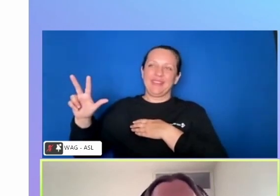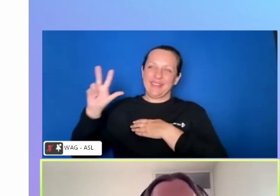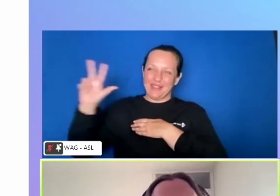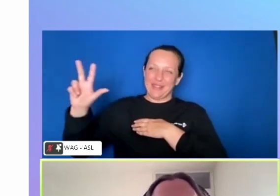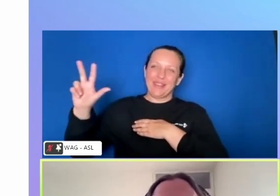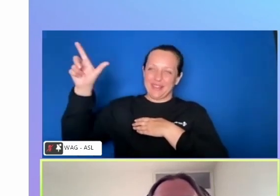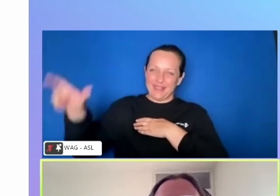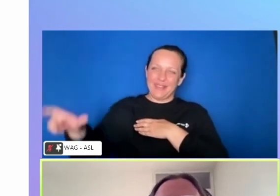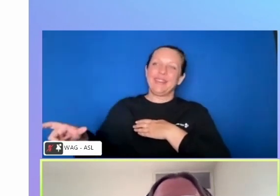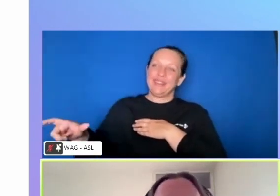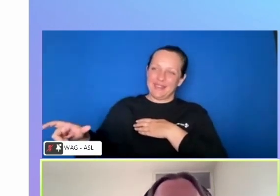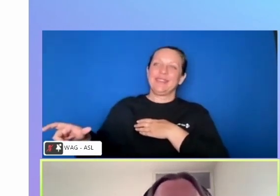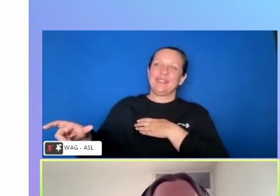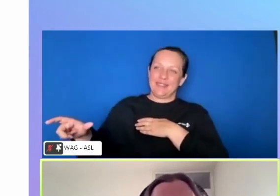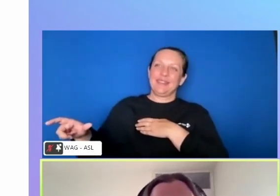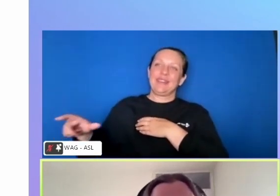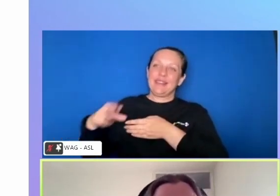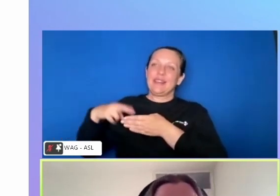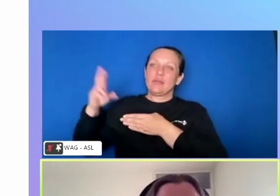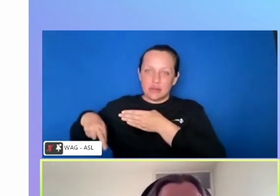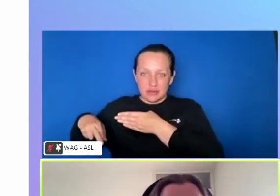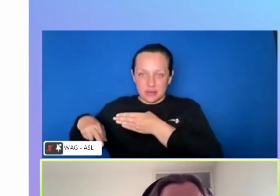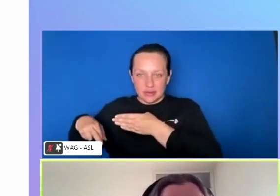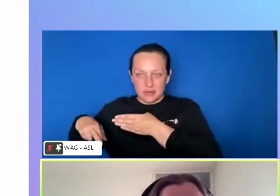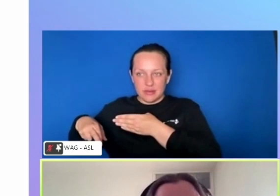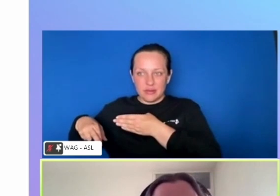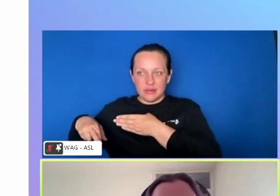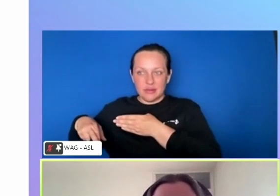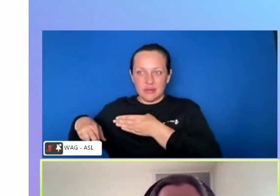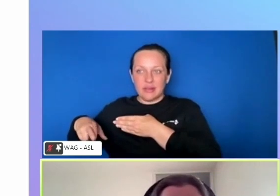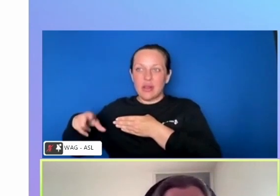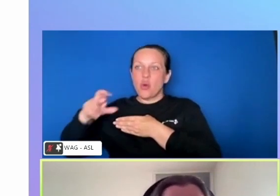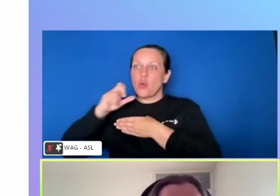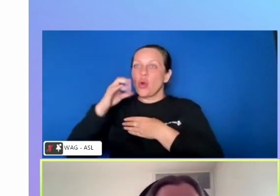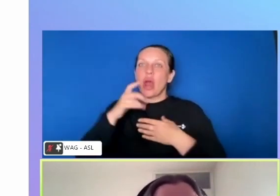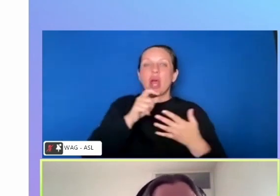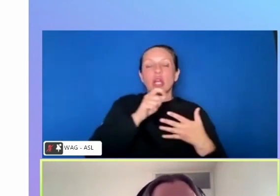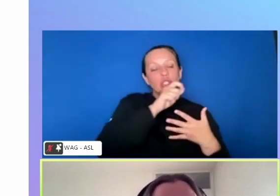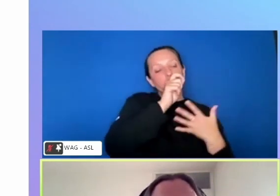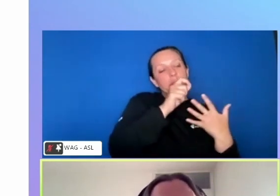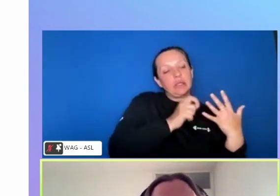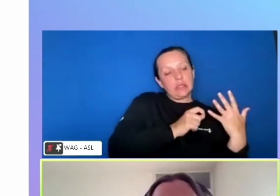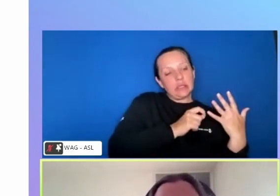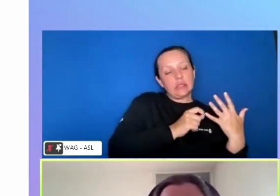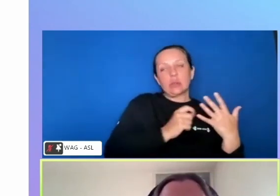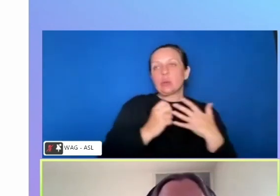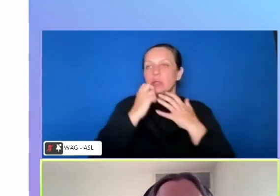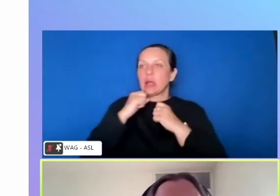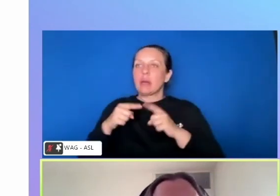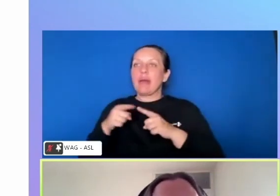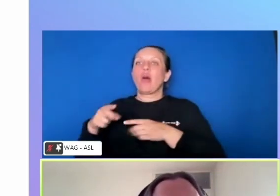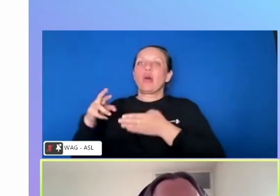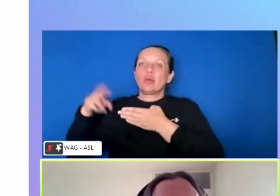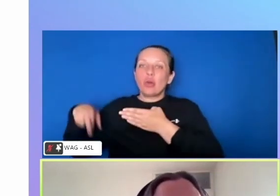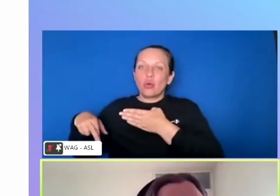better focus on the end result. We're not so much worried about checking boxes. We care about the end